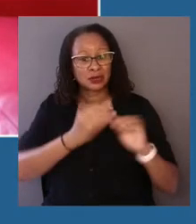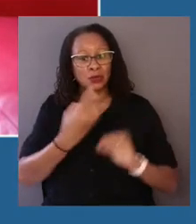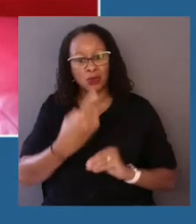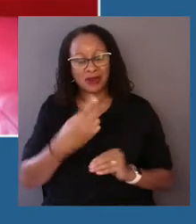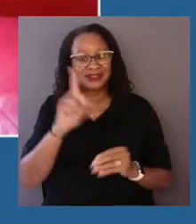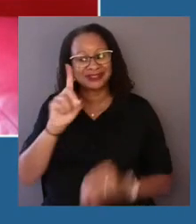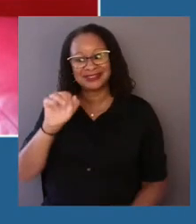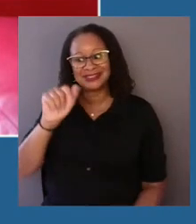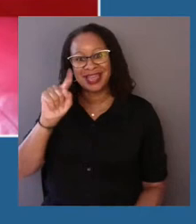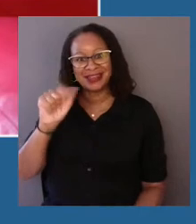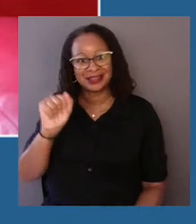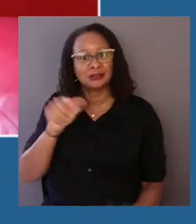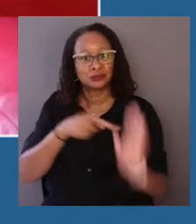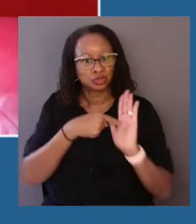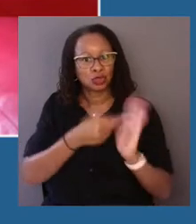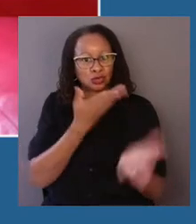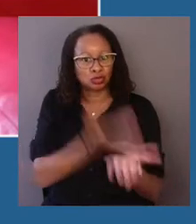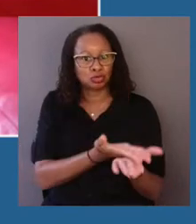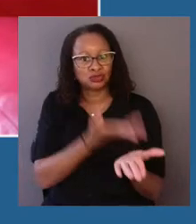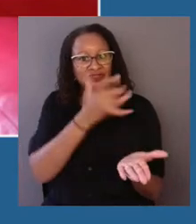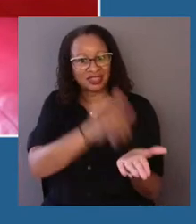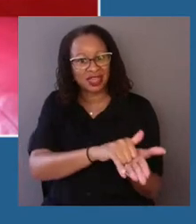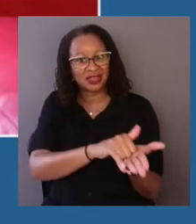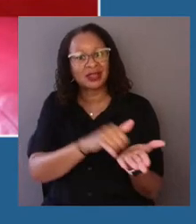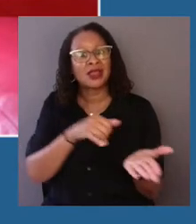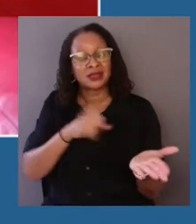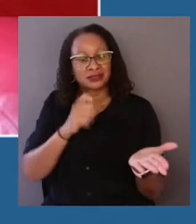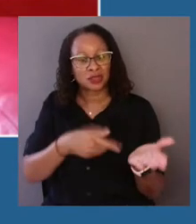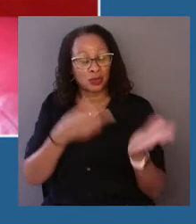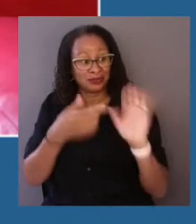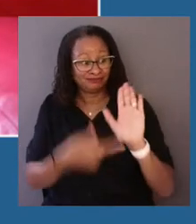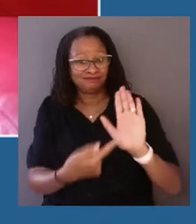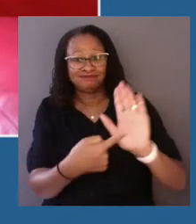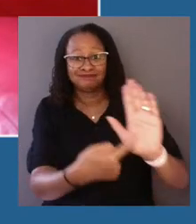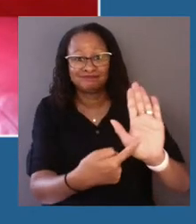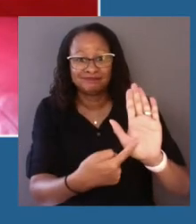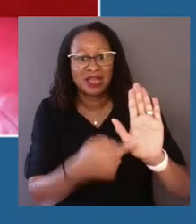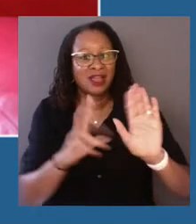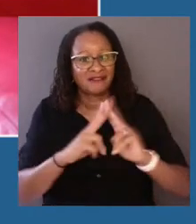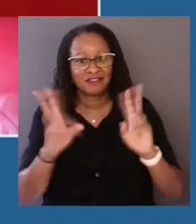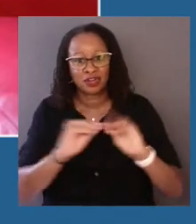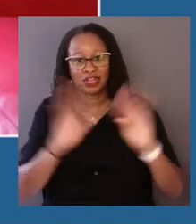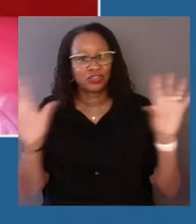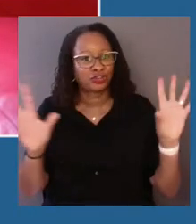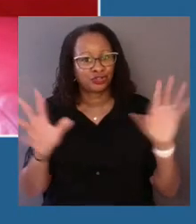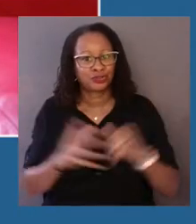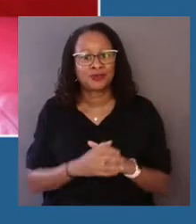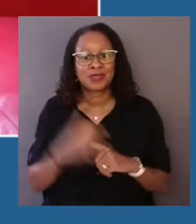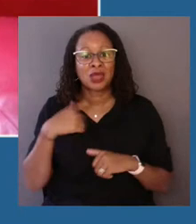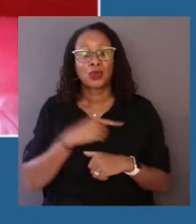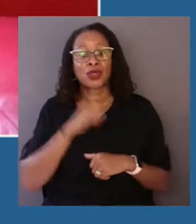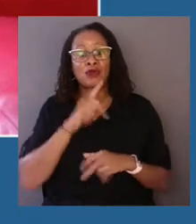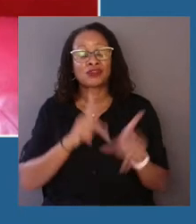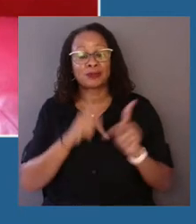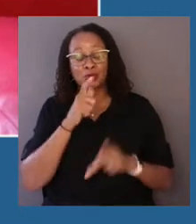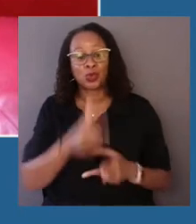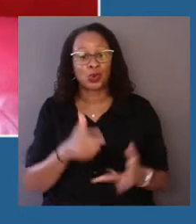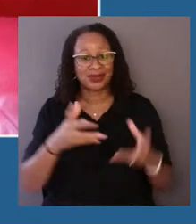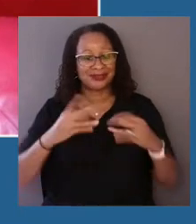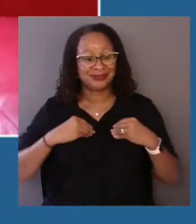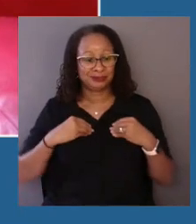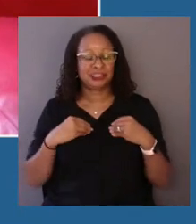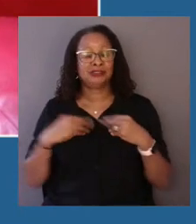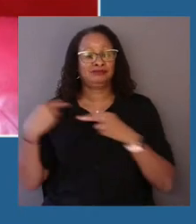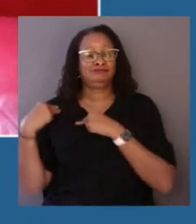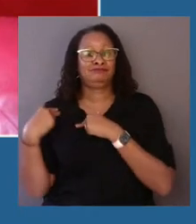shows that. And so we put that out there very clearly. We are the people who are bearing the brunt of